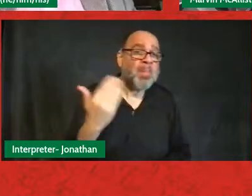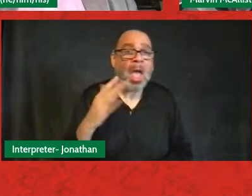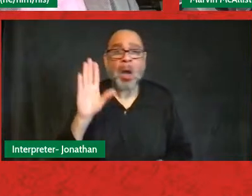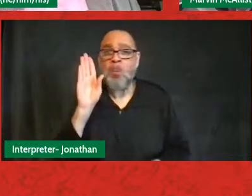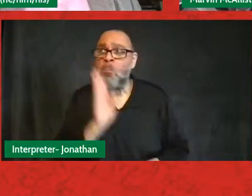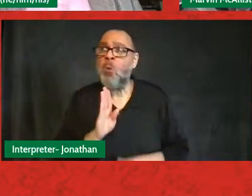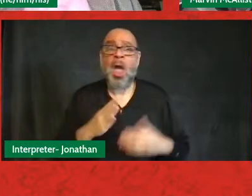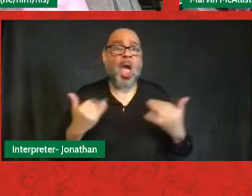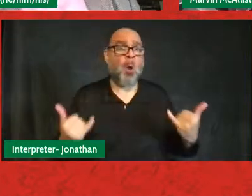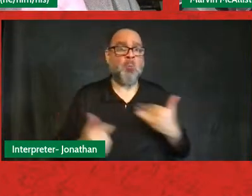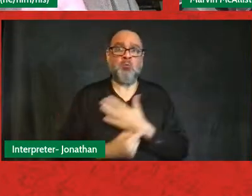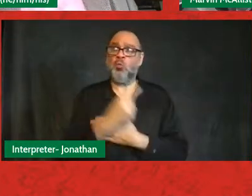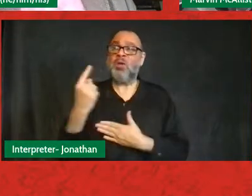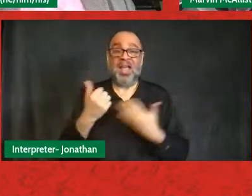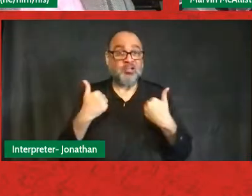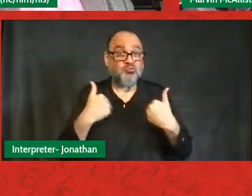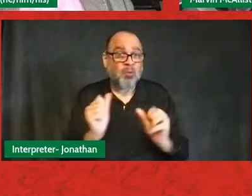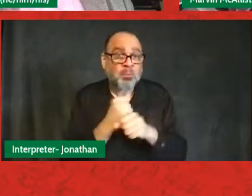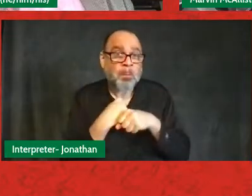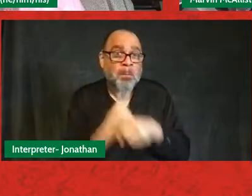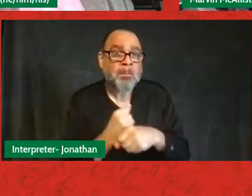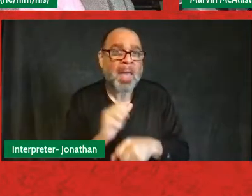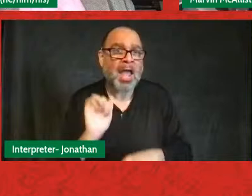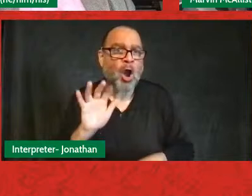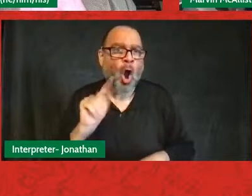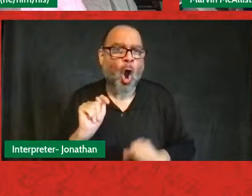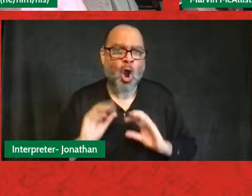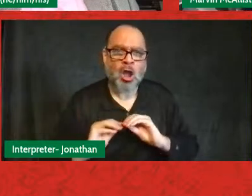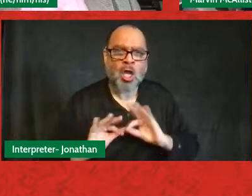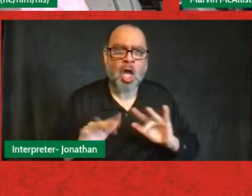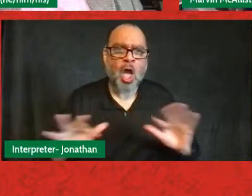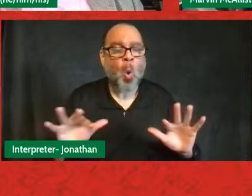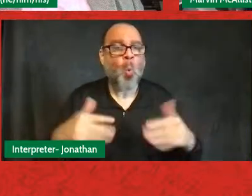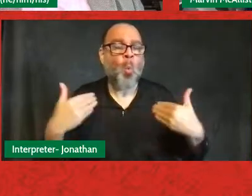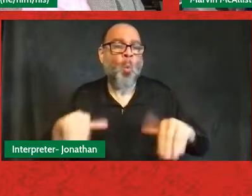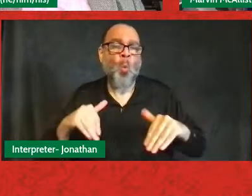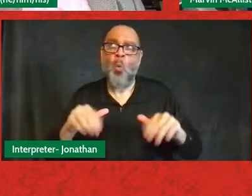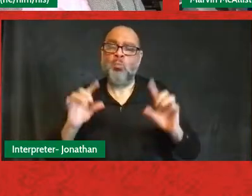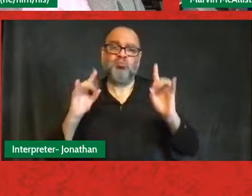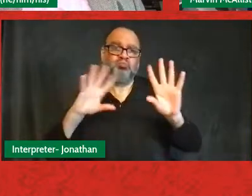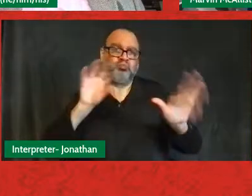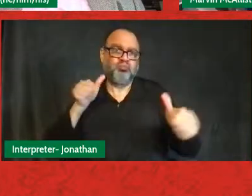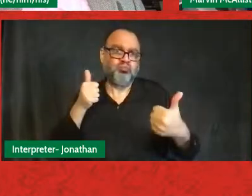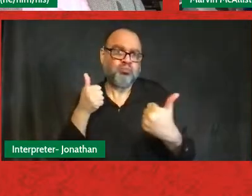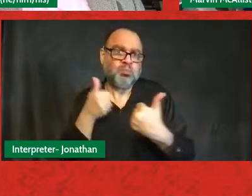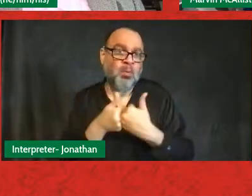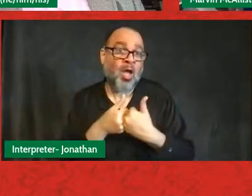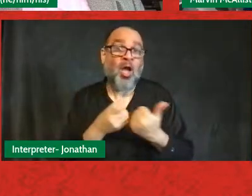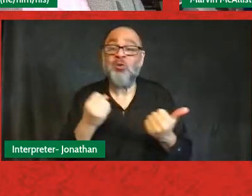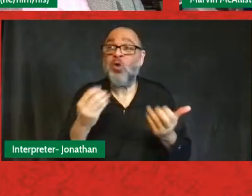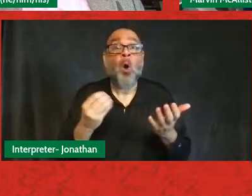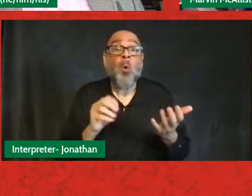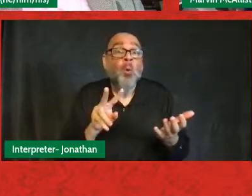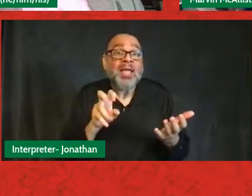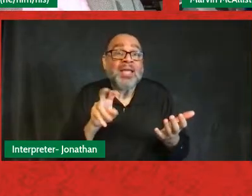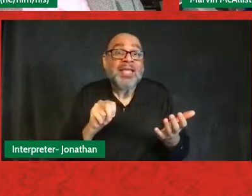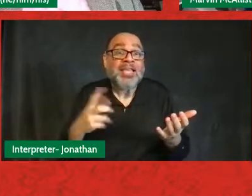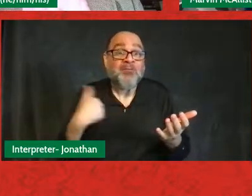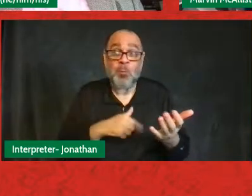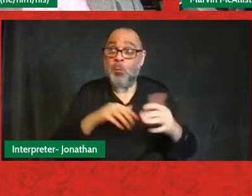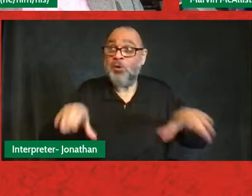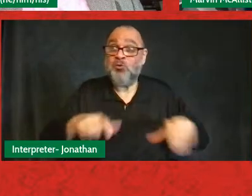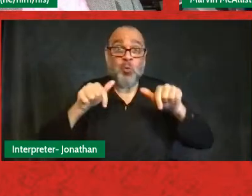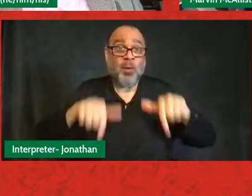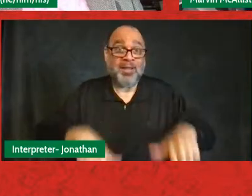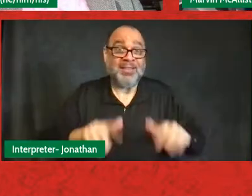today's world. So when you look at that, the fact that we're doing it in all ways, even just doing this virtually, as we've had to